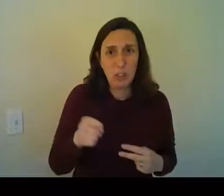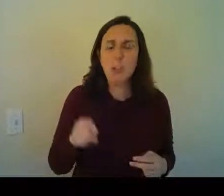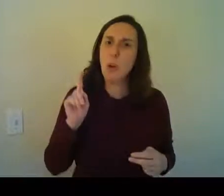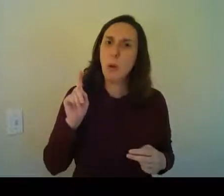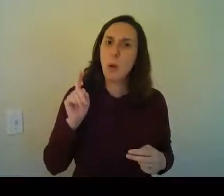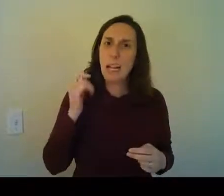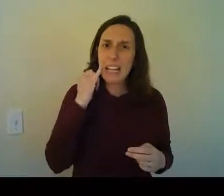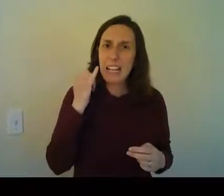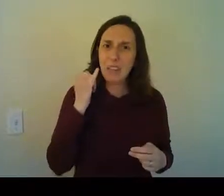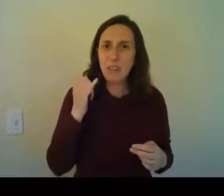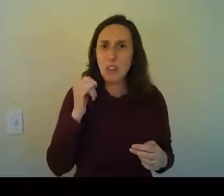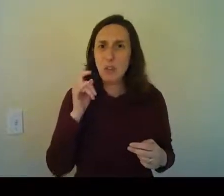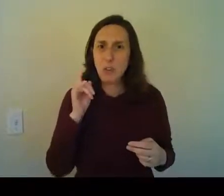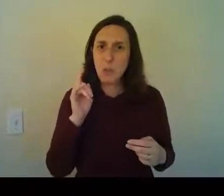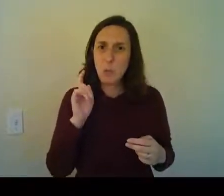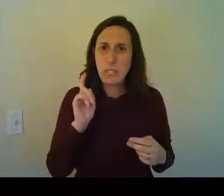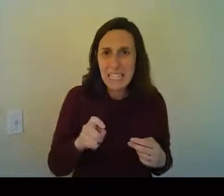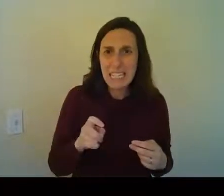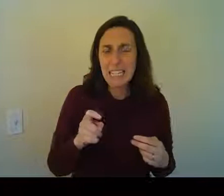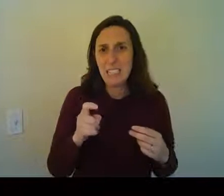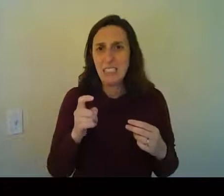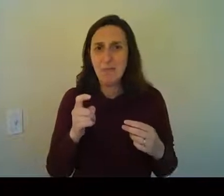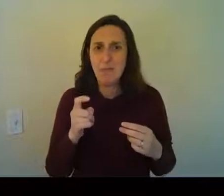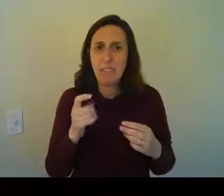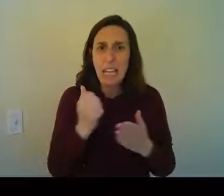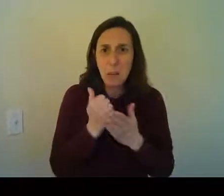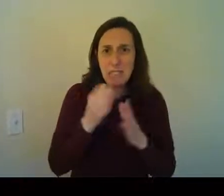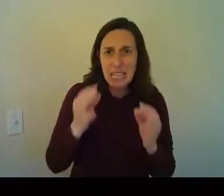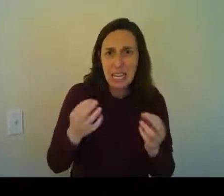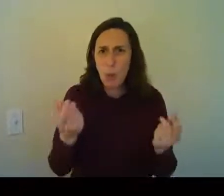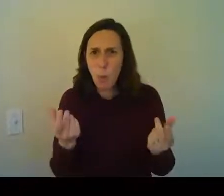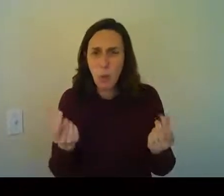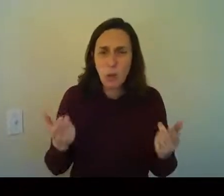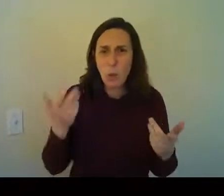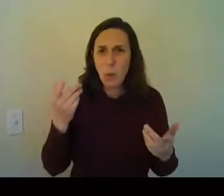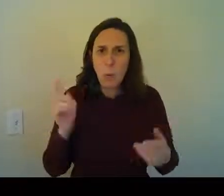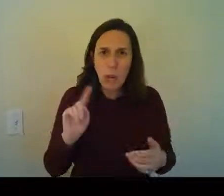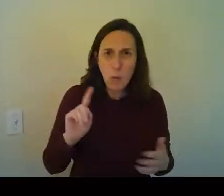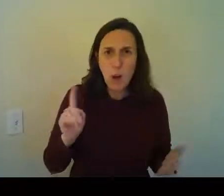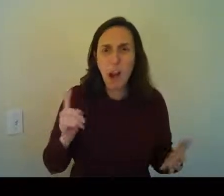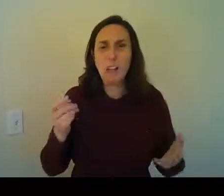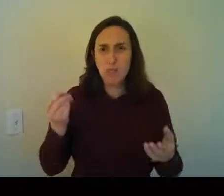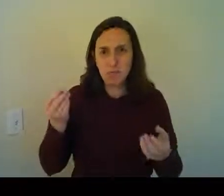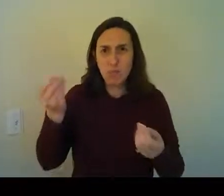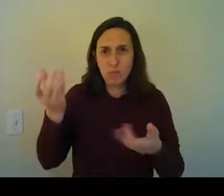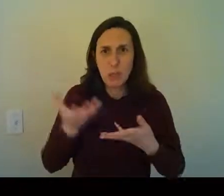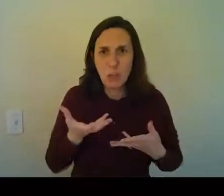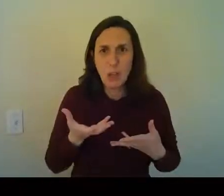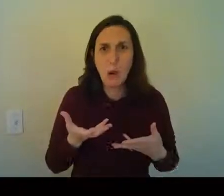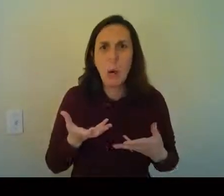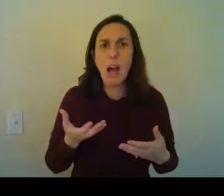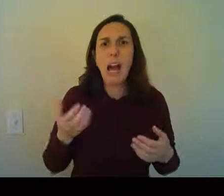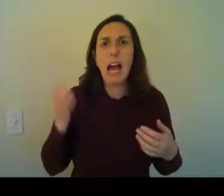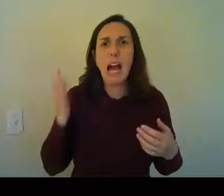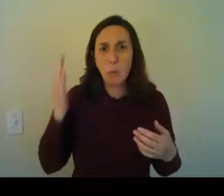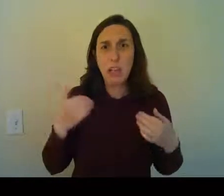have. Look at where you're at and what you think you need to do. I will have both of those exams